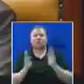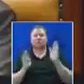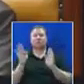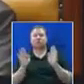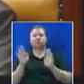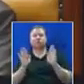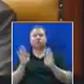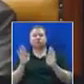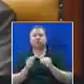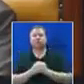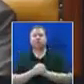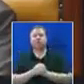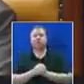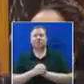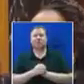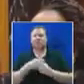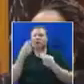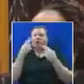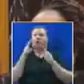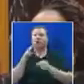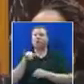Honorable Julius, you can sit down now.